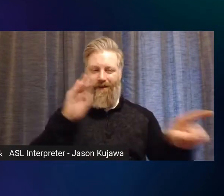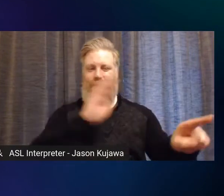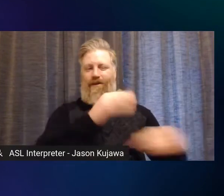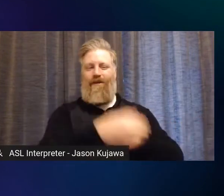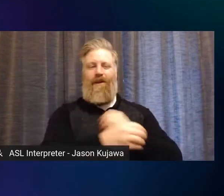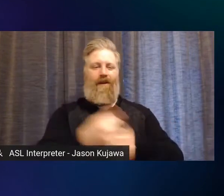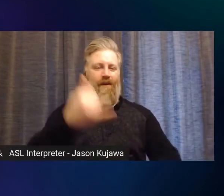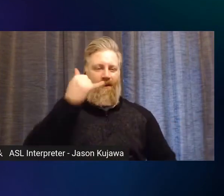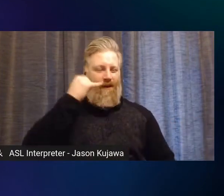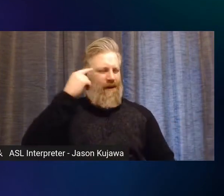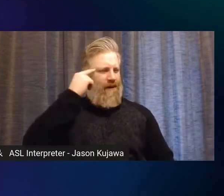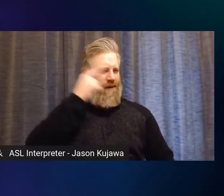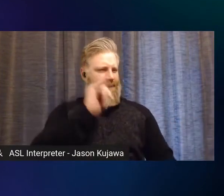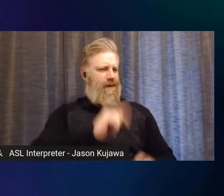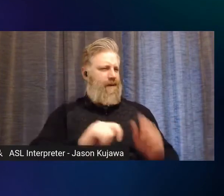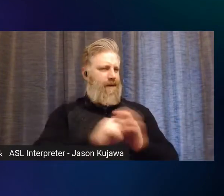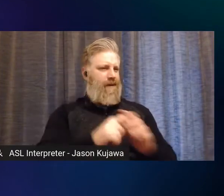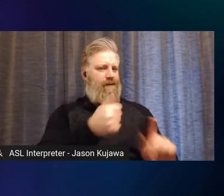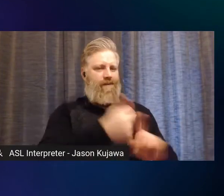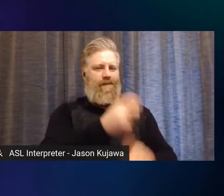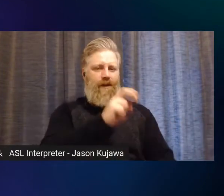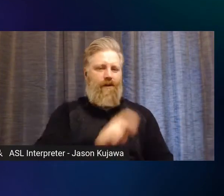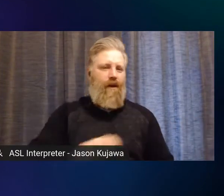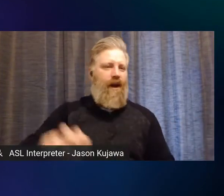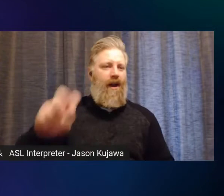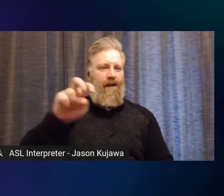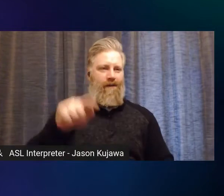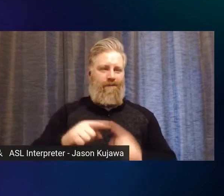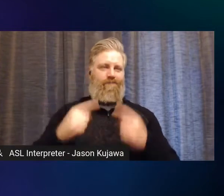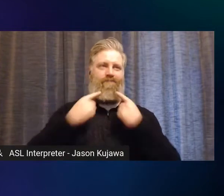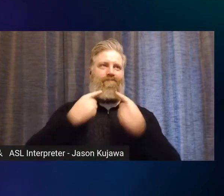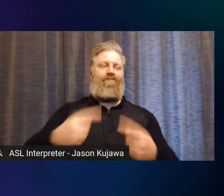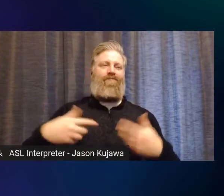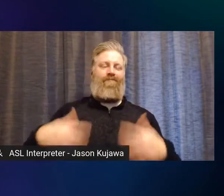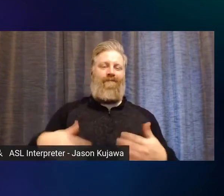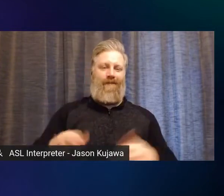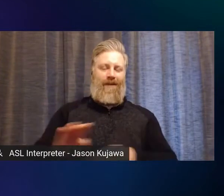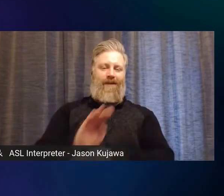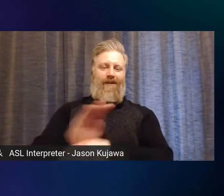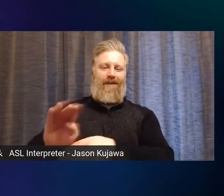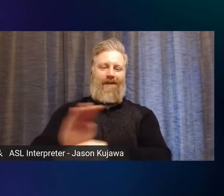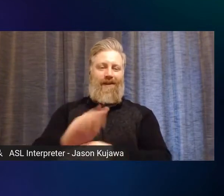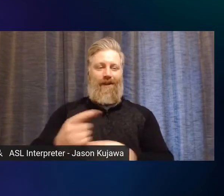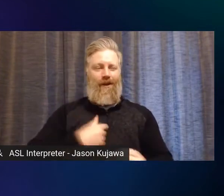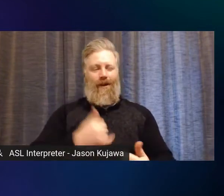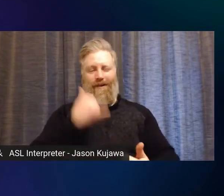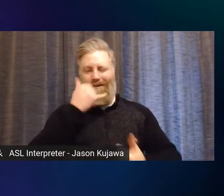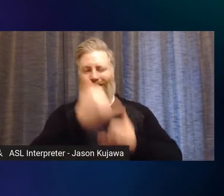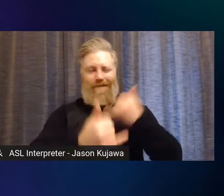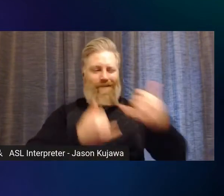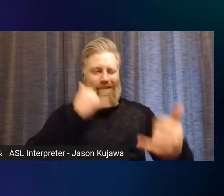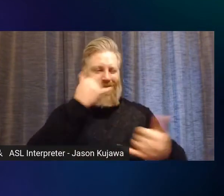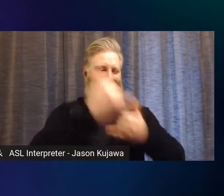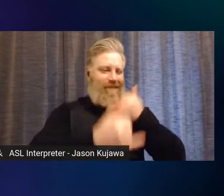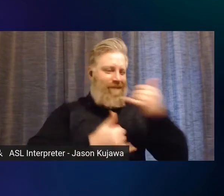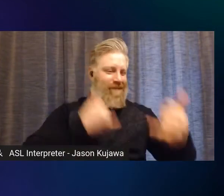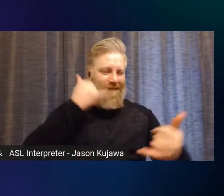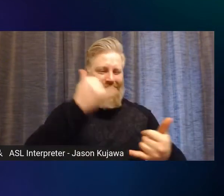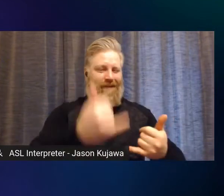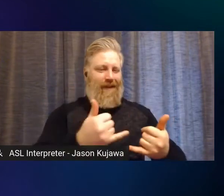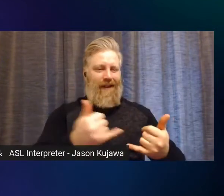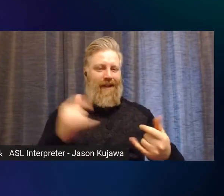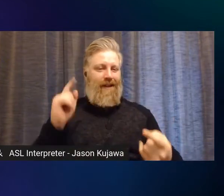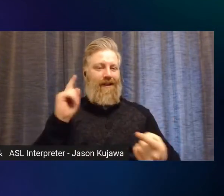or traveling, touring, being, you know, a legend, right? But I called her and I called her and I called her until I